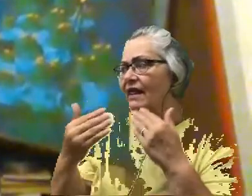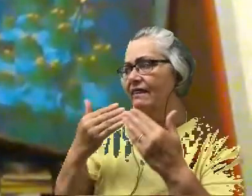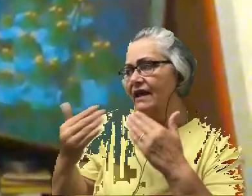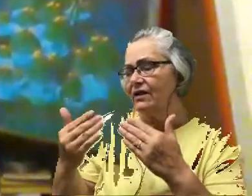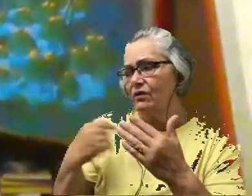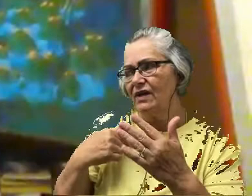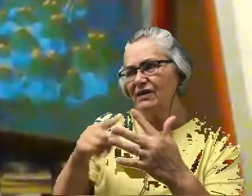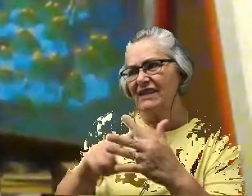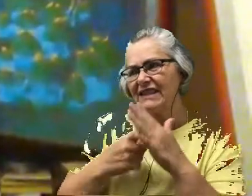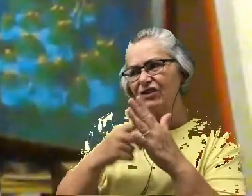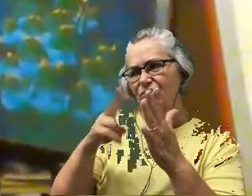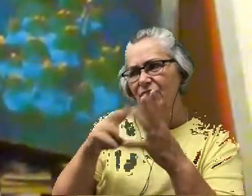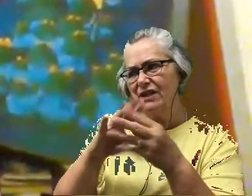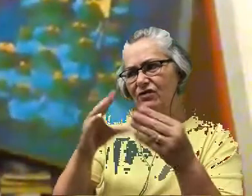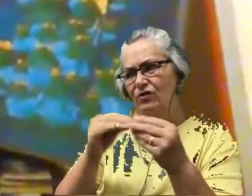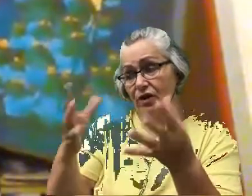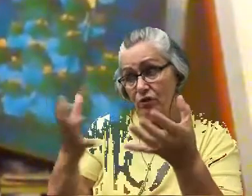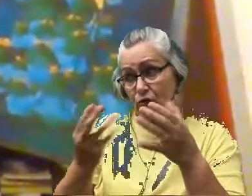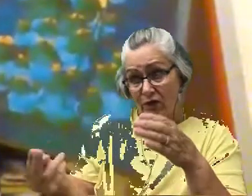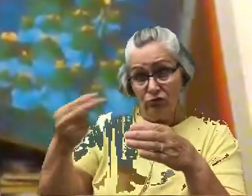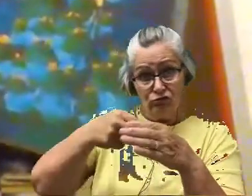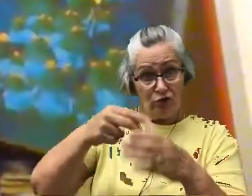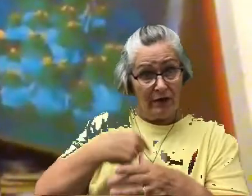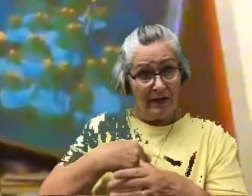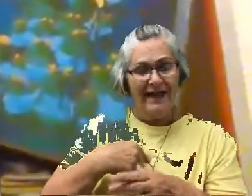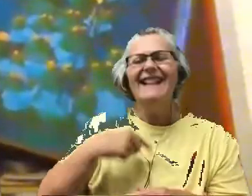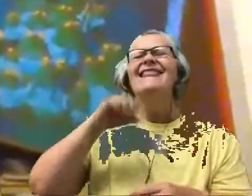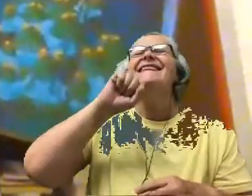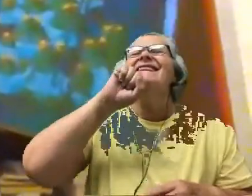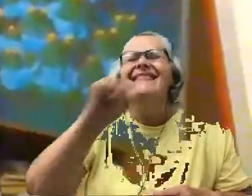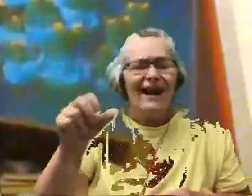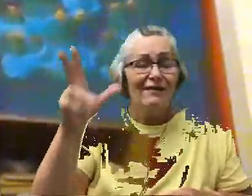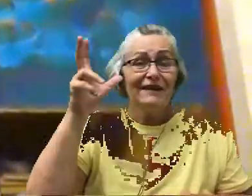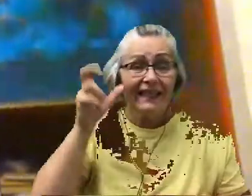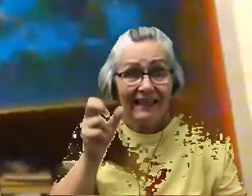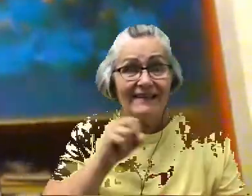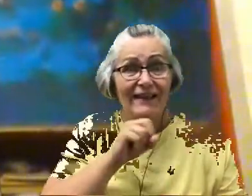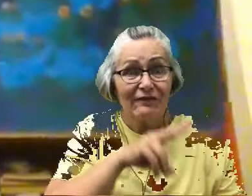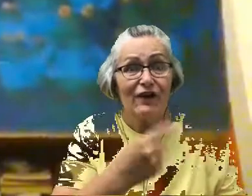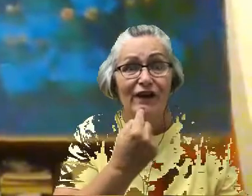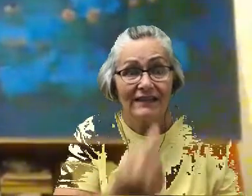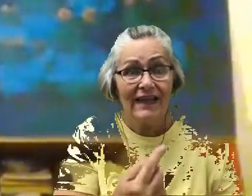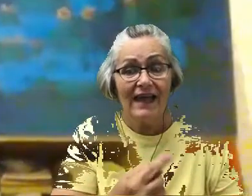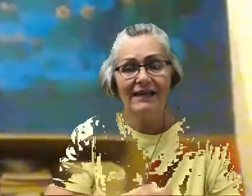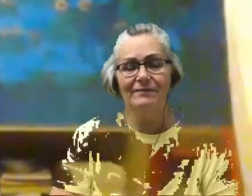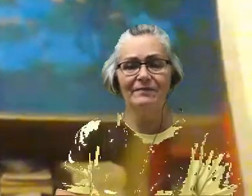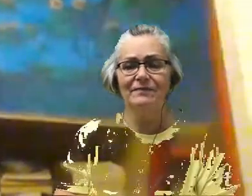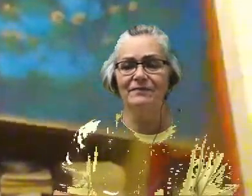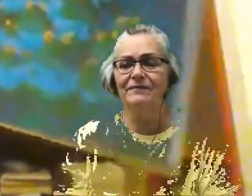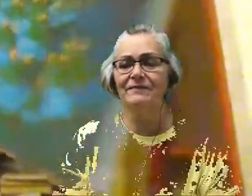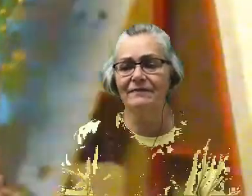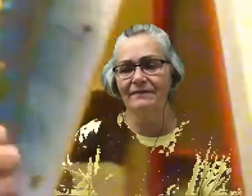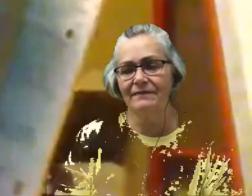story. Would you like to join me? Love to listen, cried the frogs.